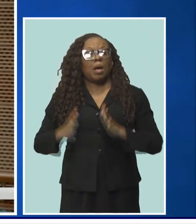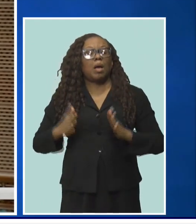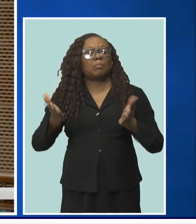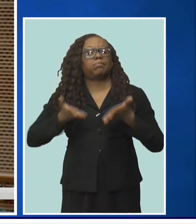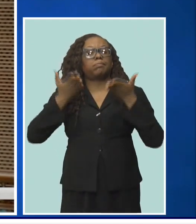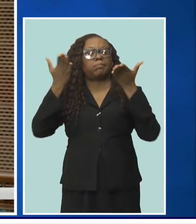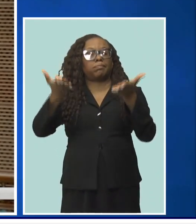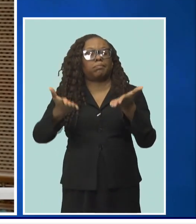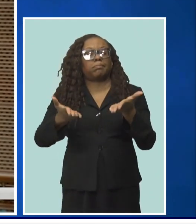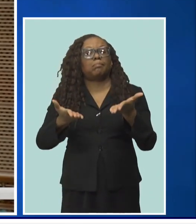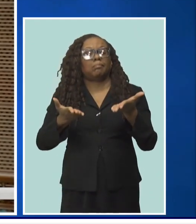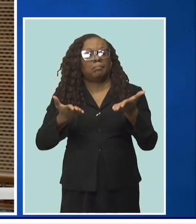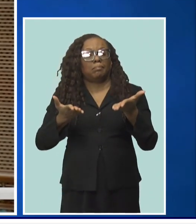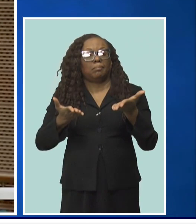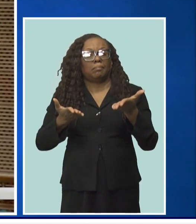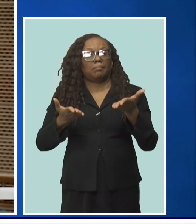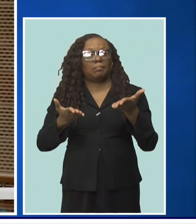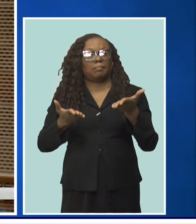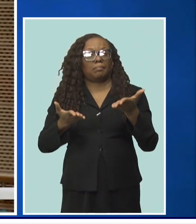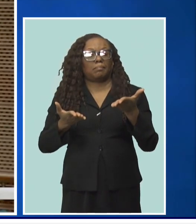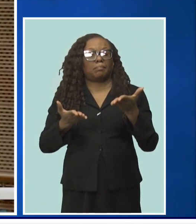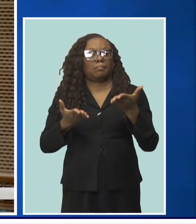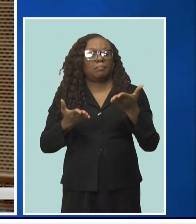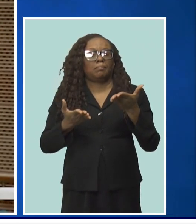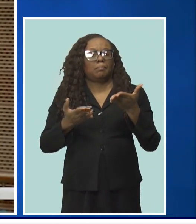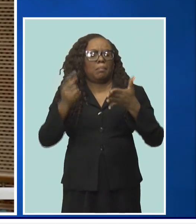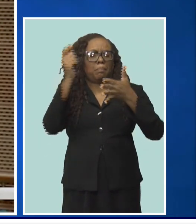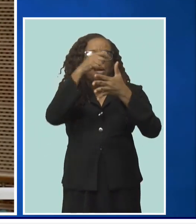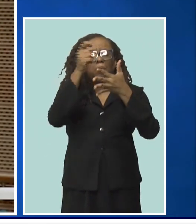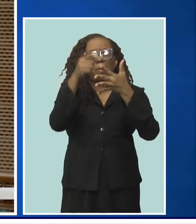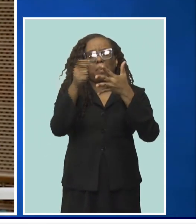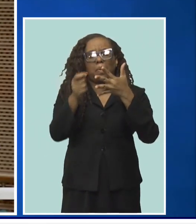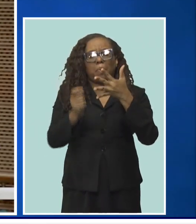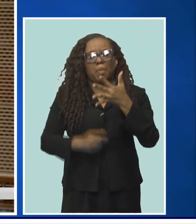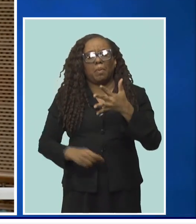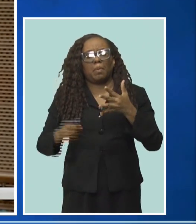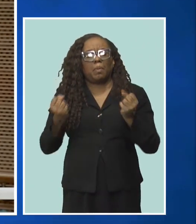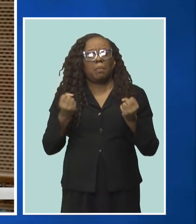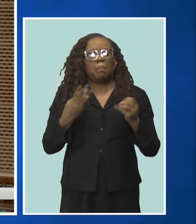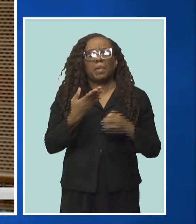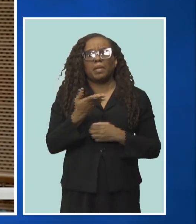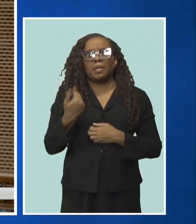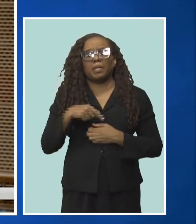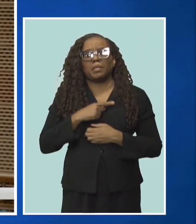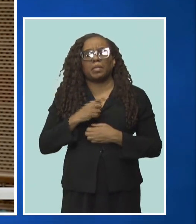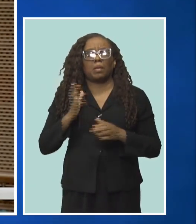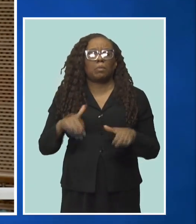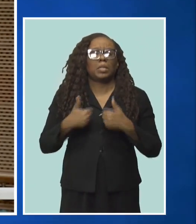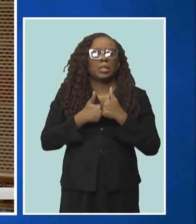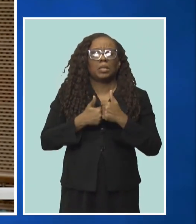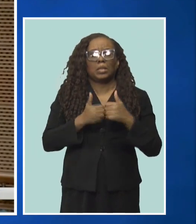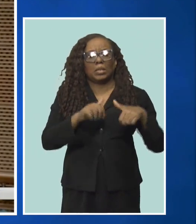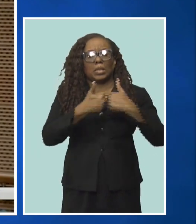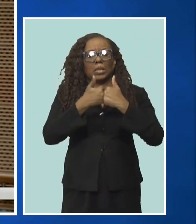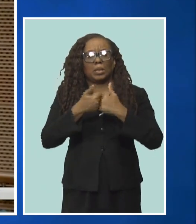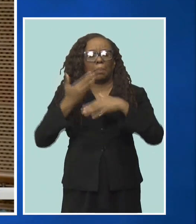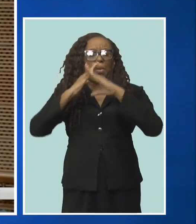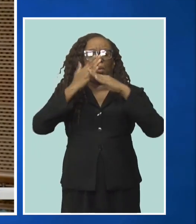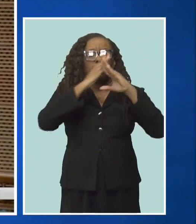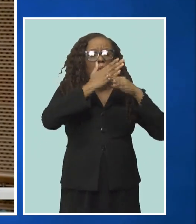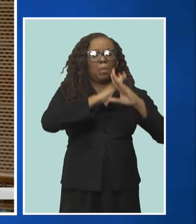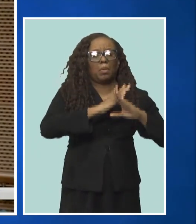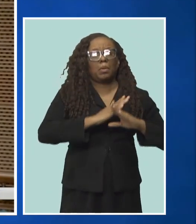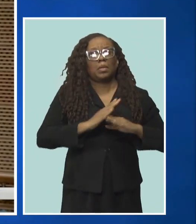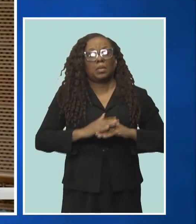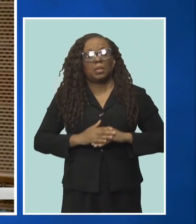so, many of the iniquities that we continue to face in spite of political independence. It